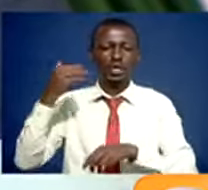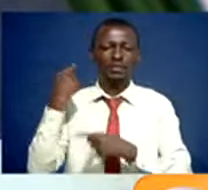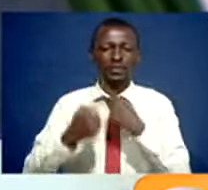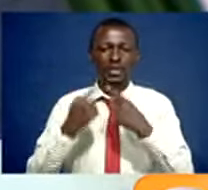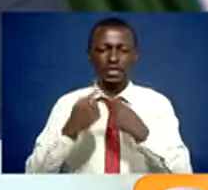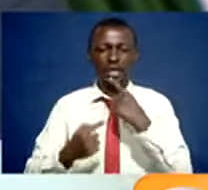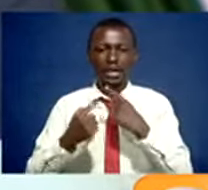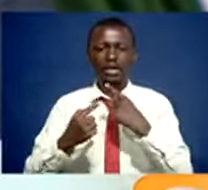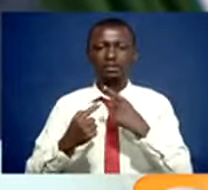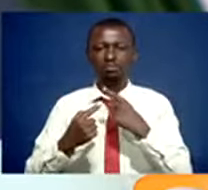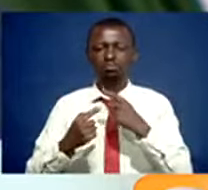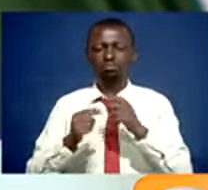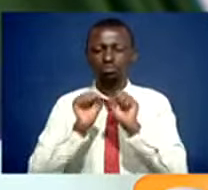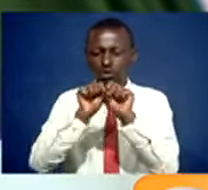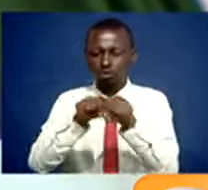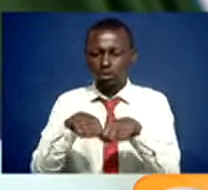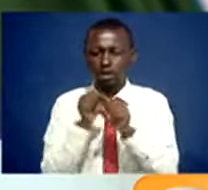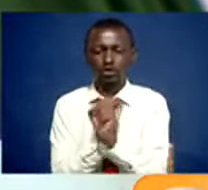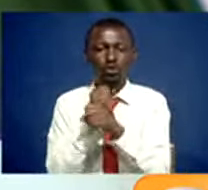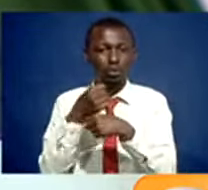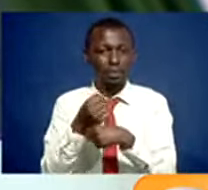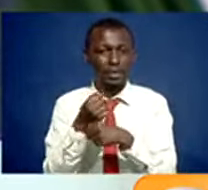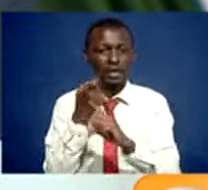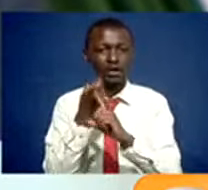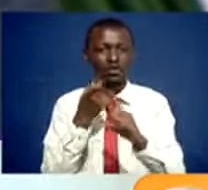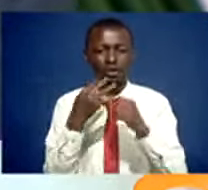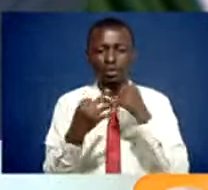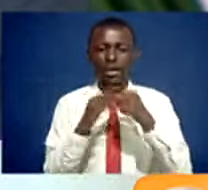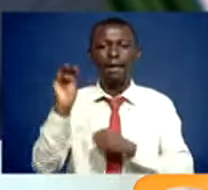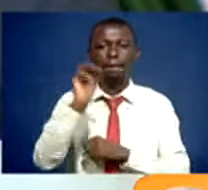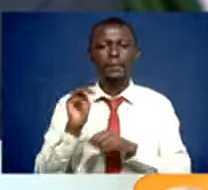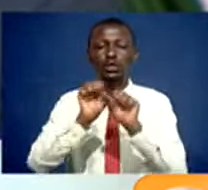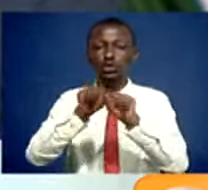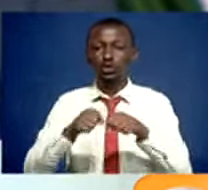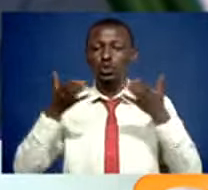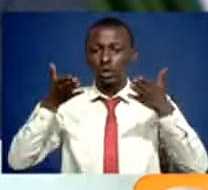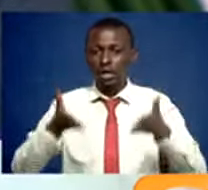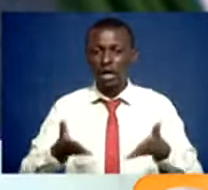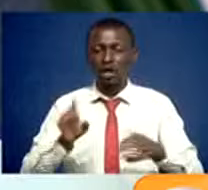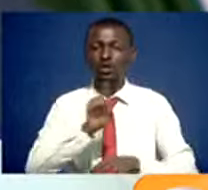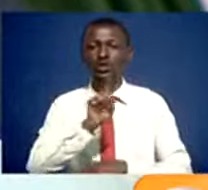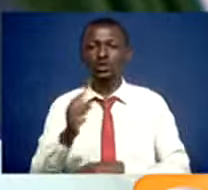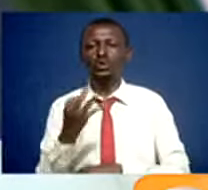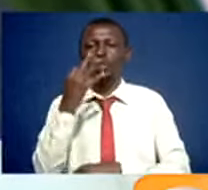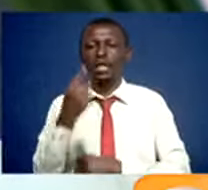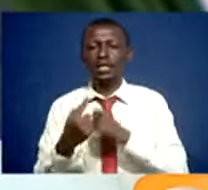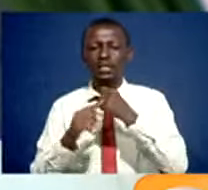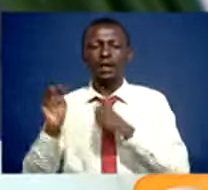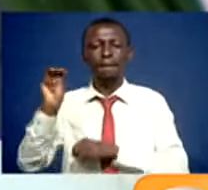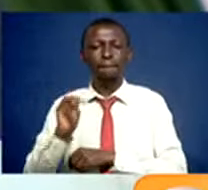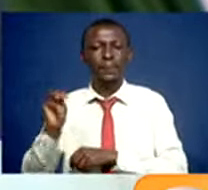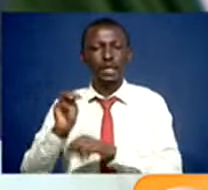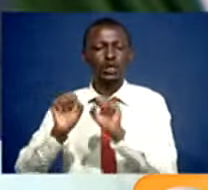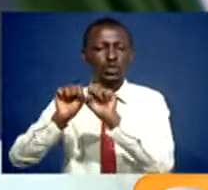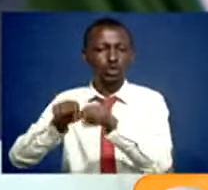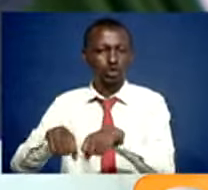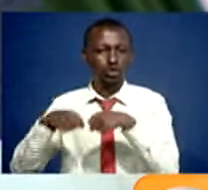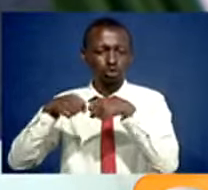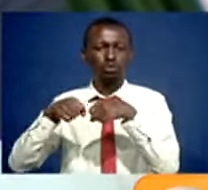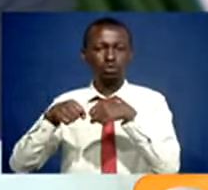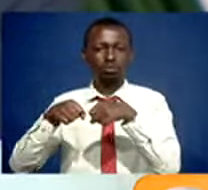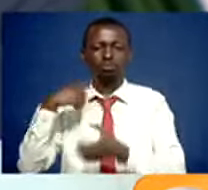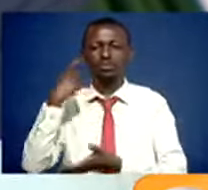footwear production from the current 8 million shoes to 36 million pairs,